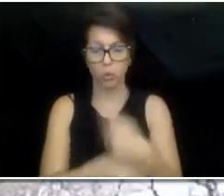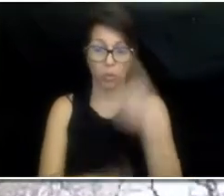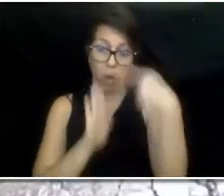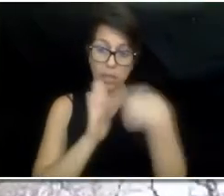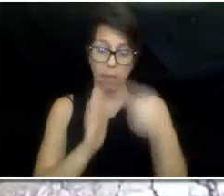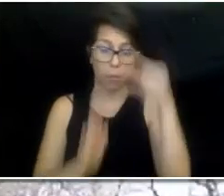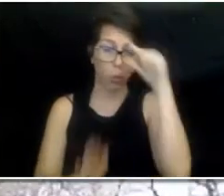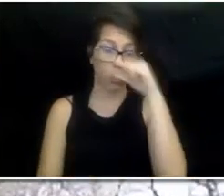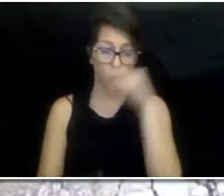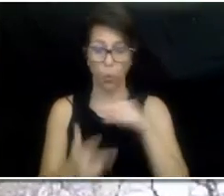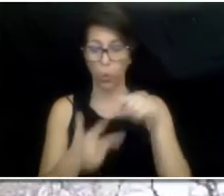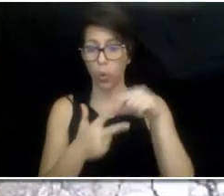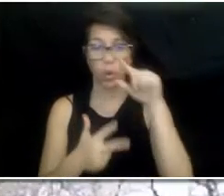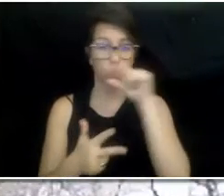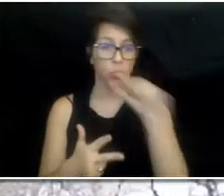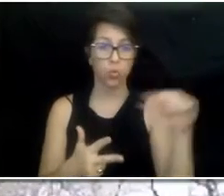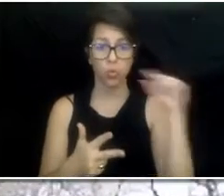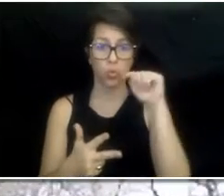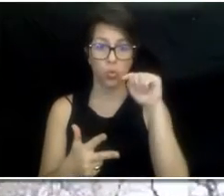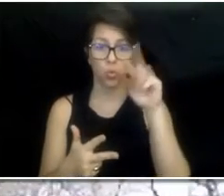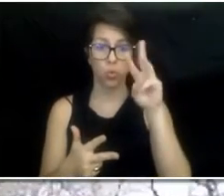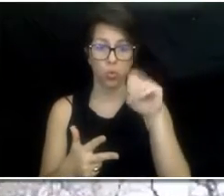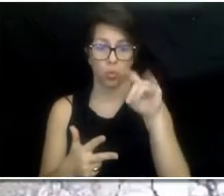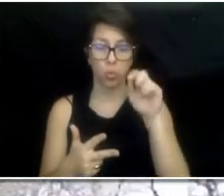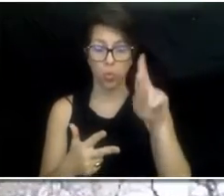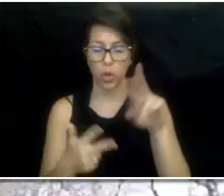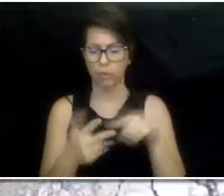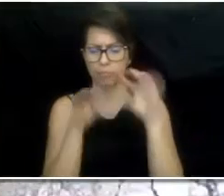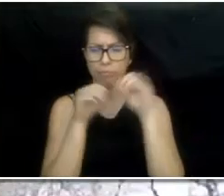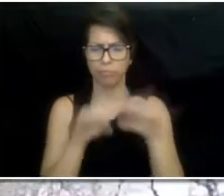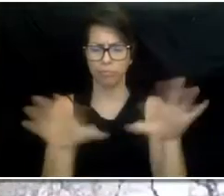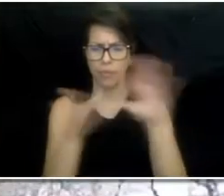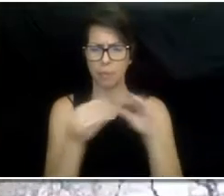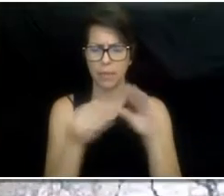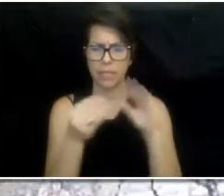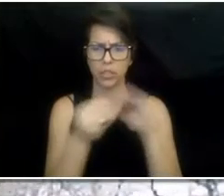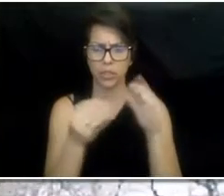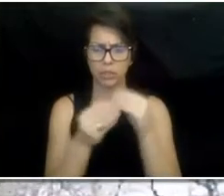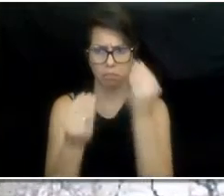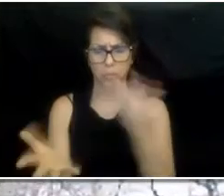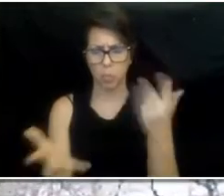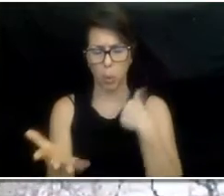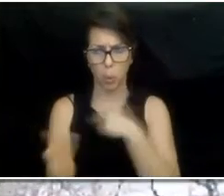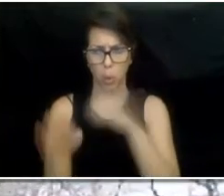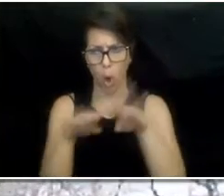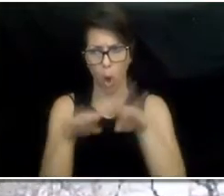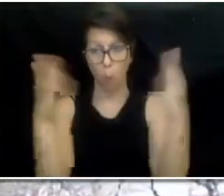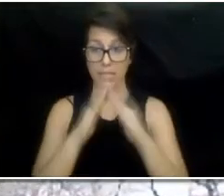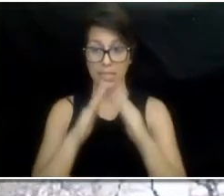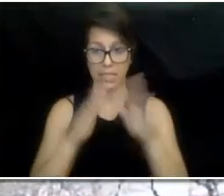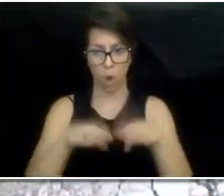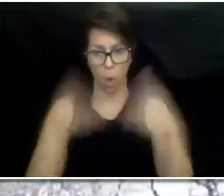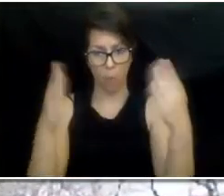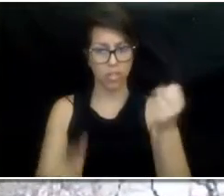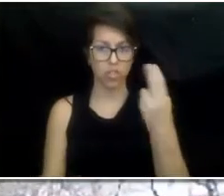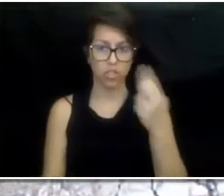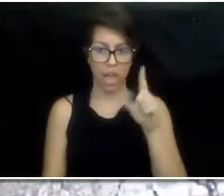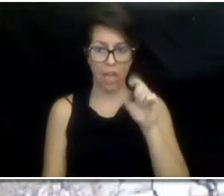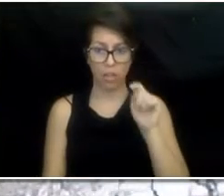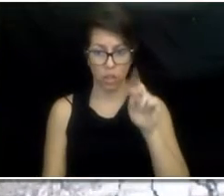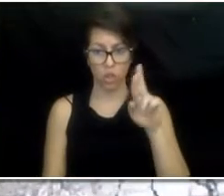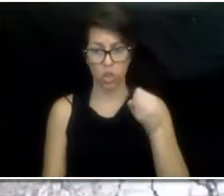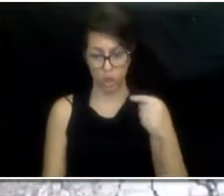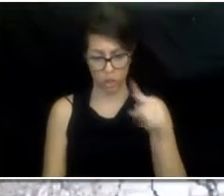stood up our fjc services and are really connecting in that way and so a major part of pushing out